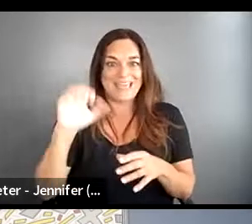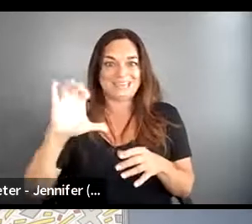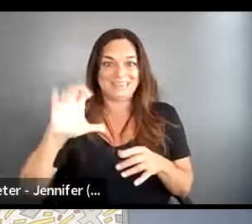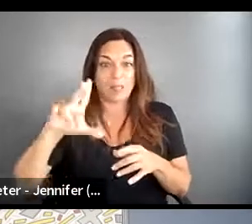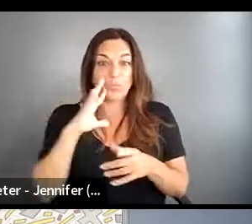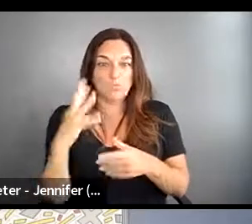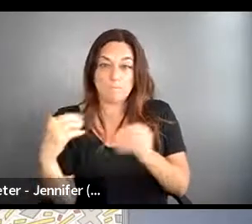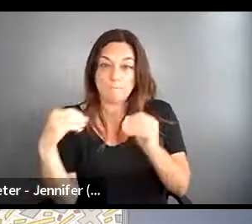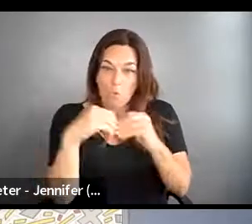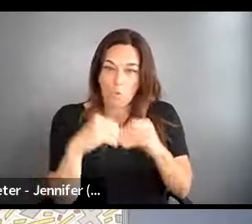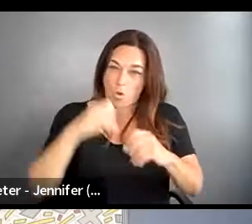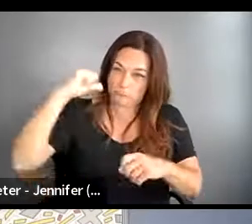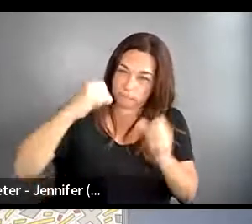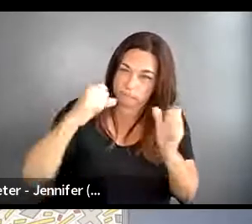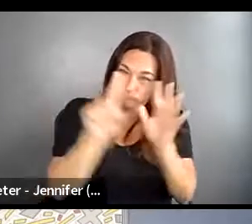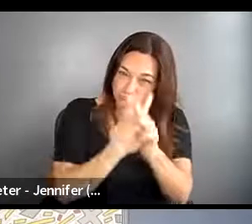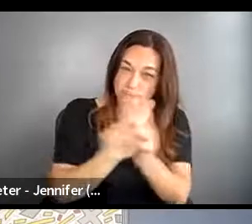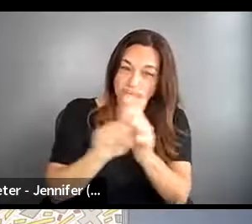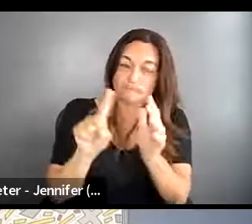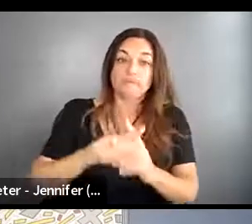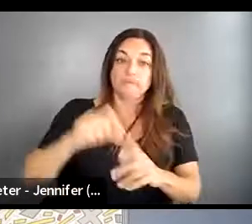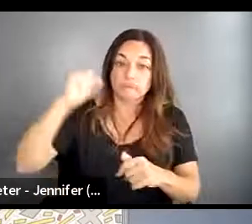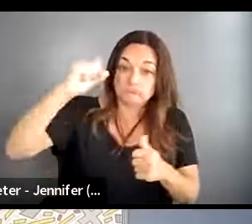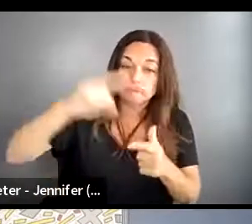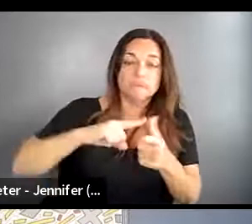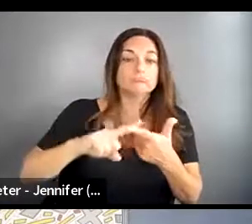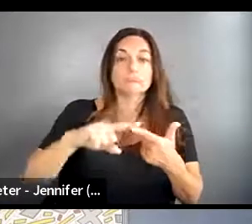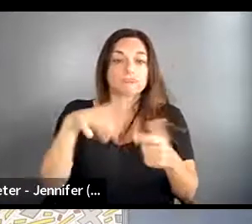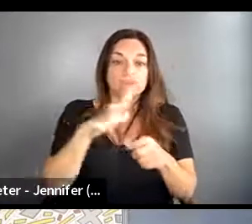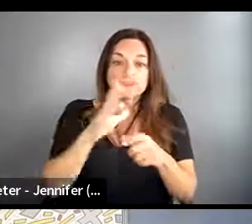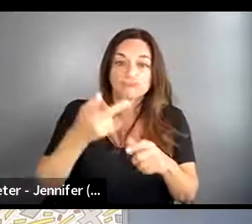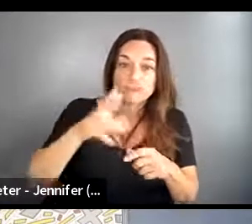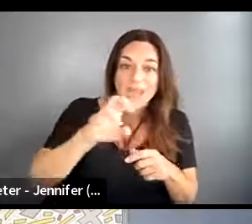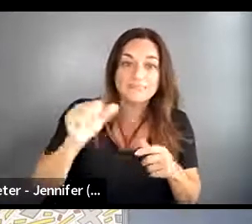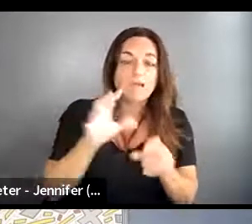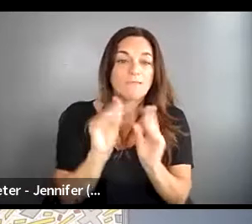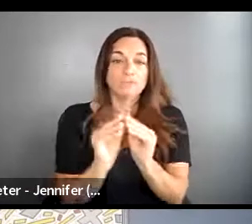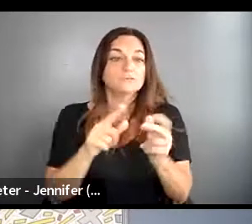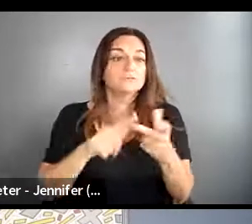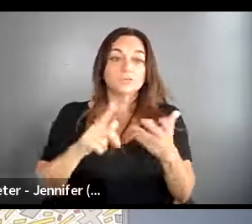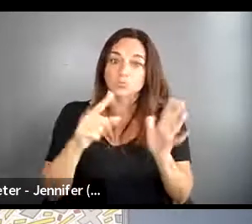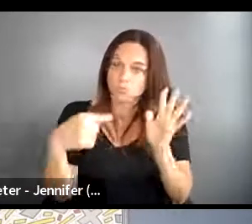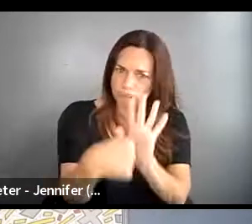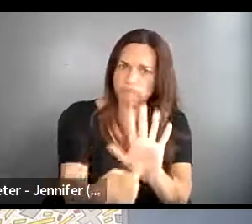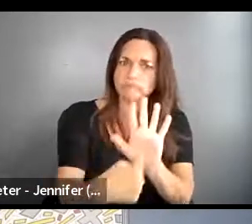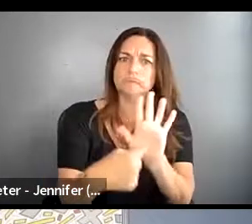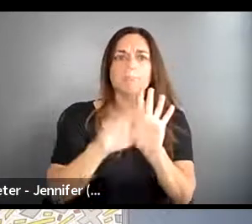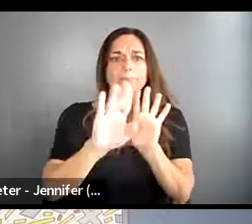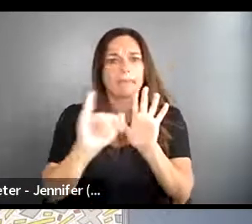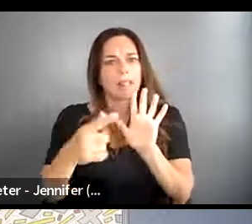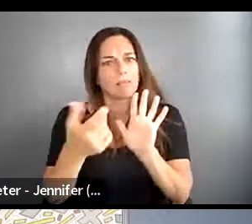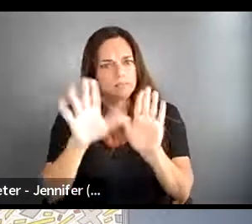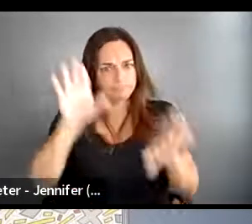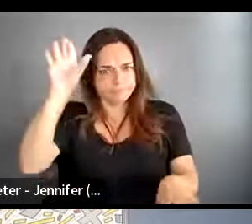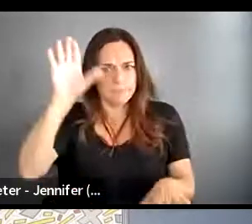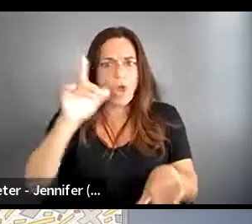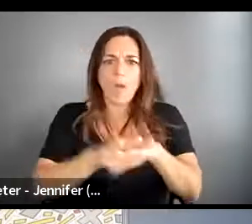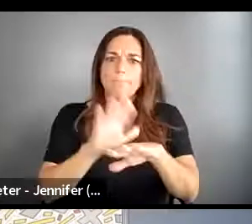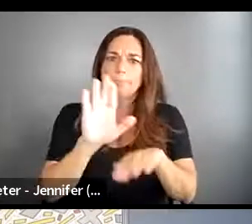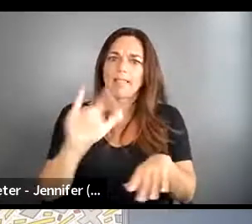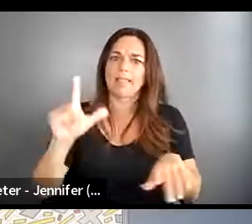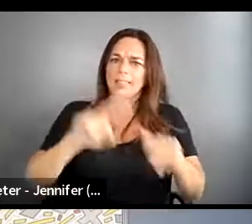at events, rallies, press conferences, showing up on bills, testifying on bills that not only have to do